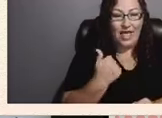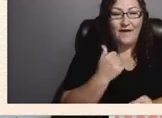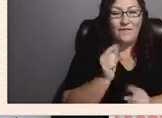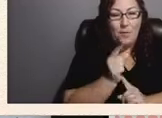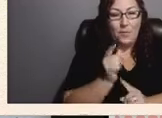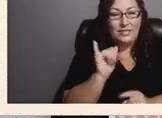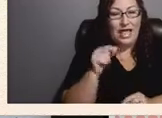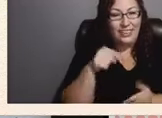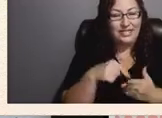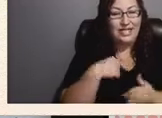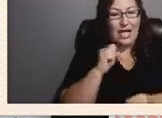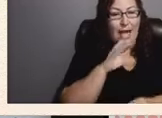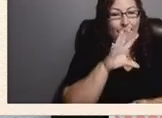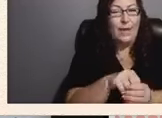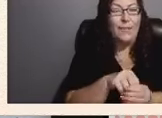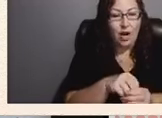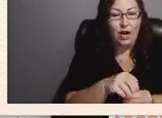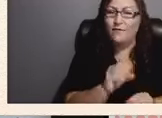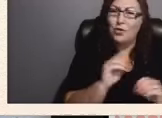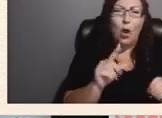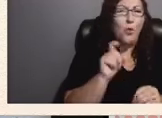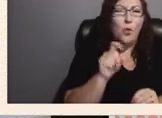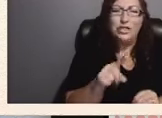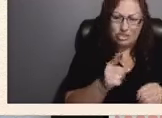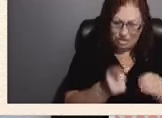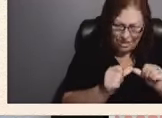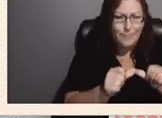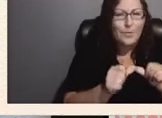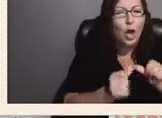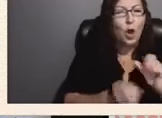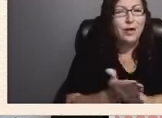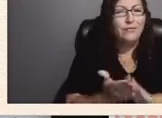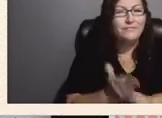part of. So no questions, just keep it going. Yeah.